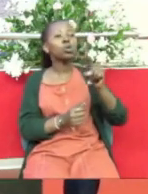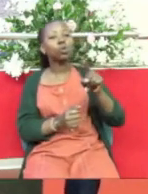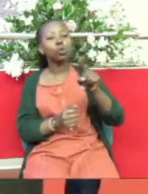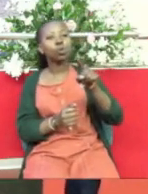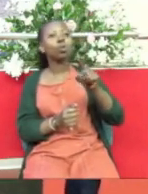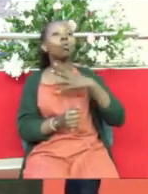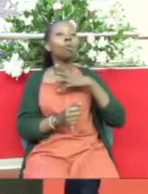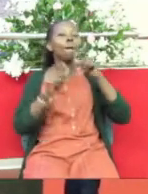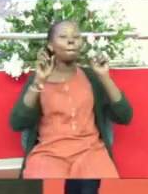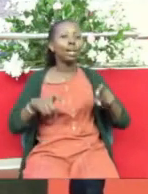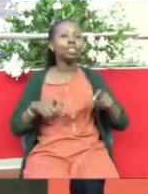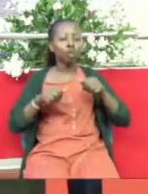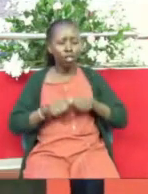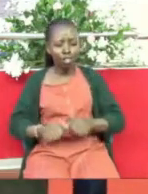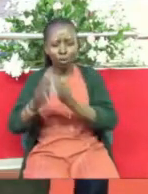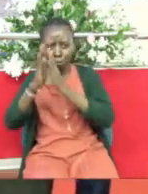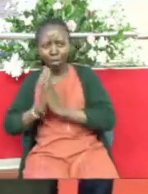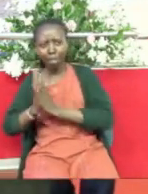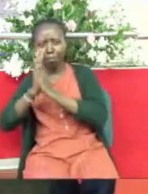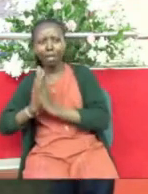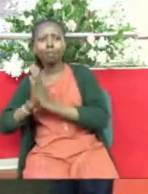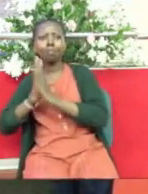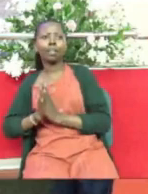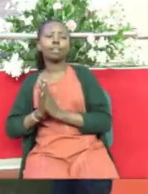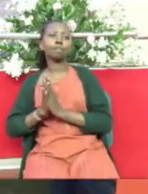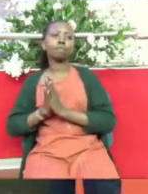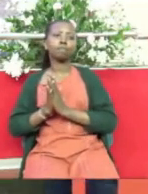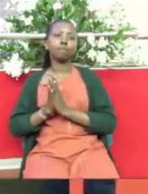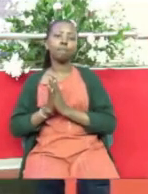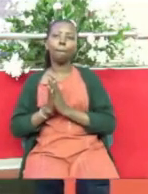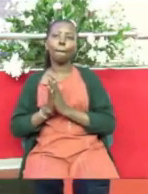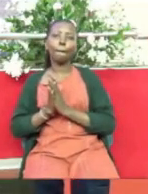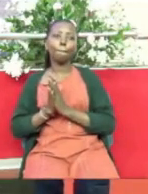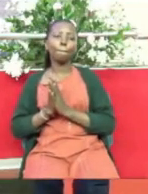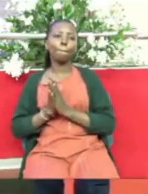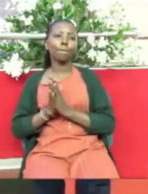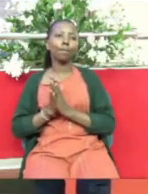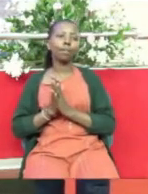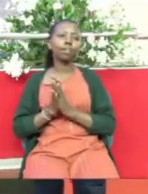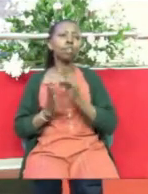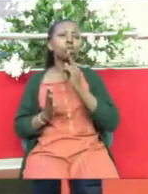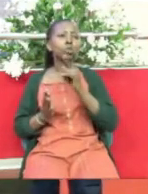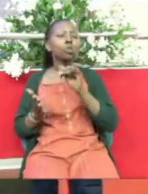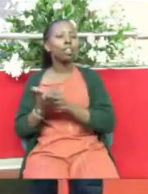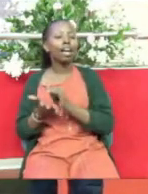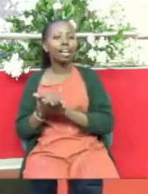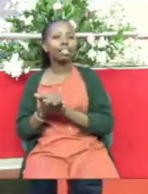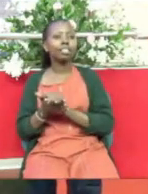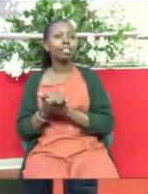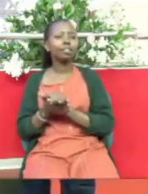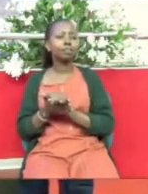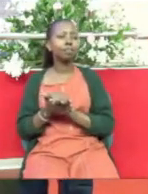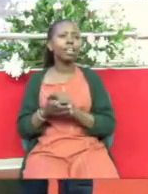is constantly on fire. Kile ambacho wafaa kufanya ni kuhakikisha kwamba madhabahu yako siku zote yako na moto. So that you take time